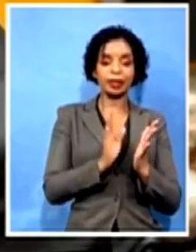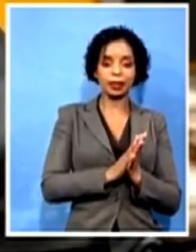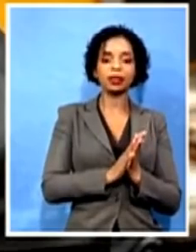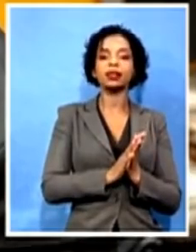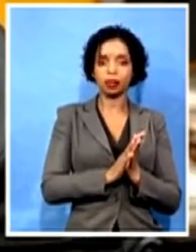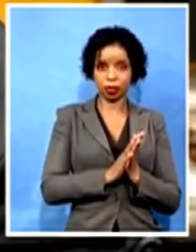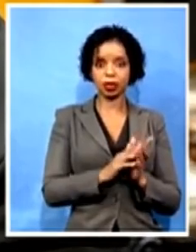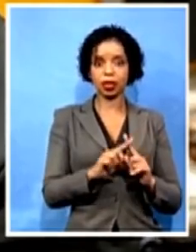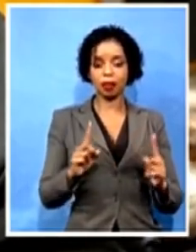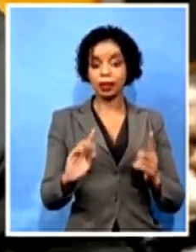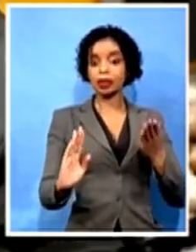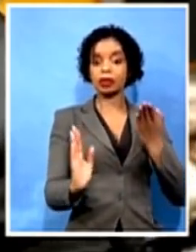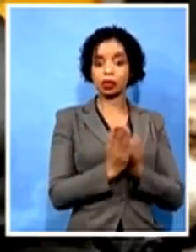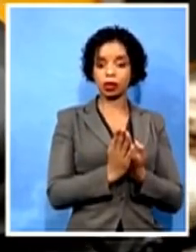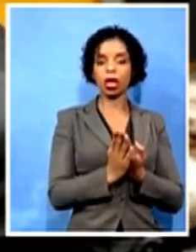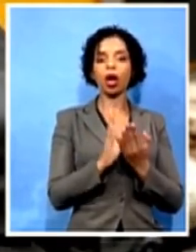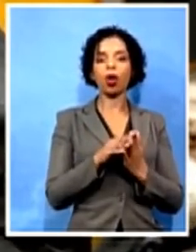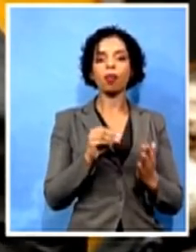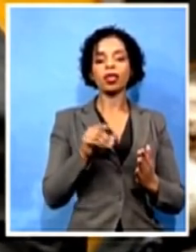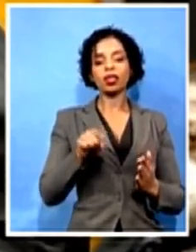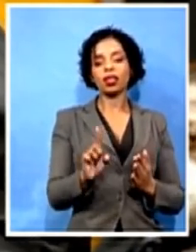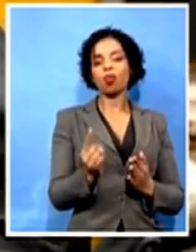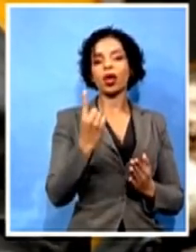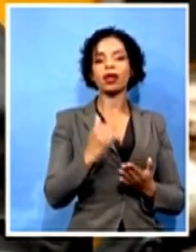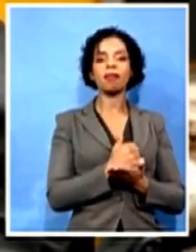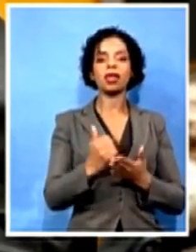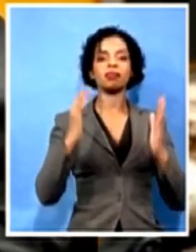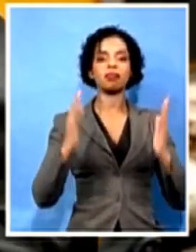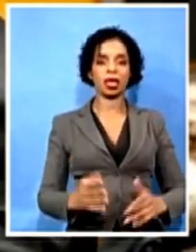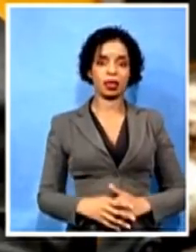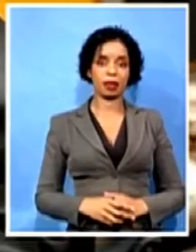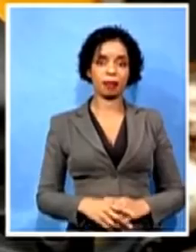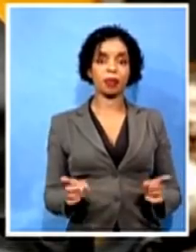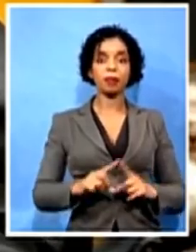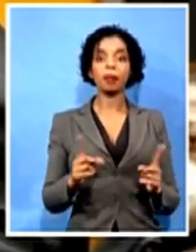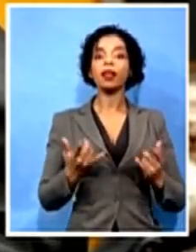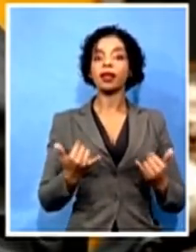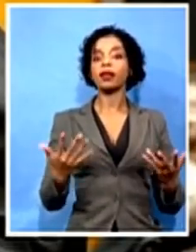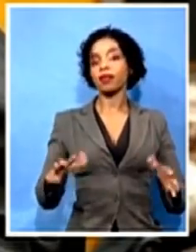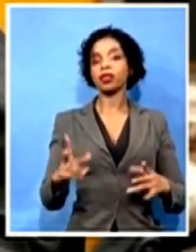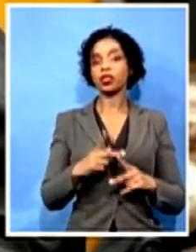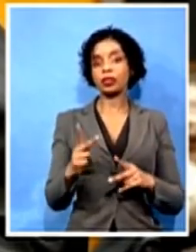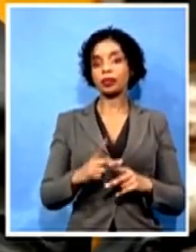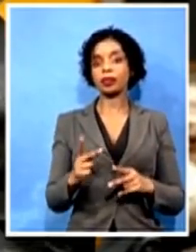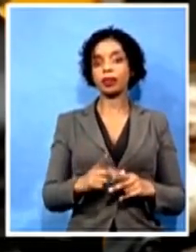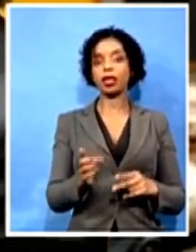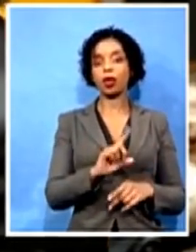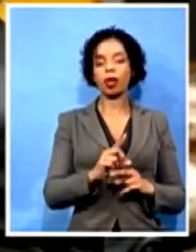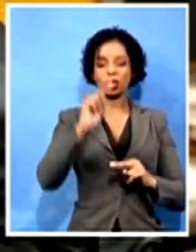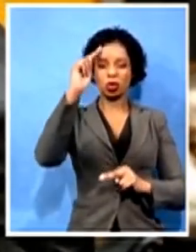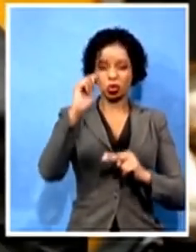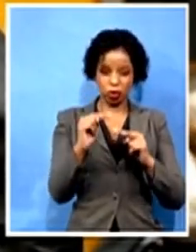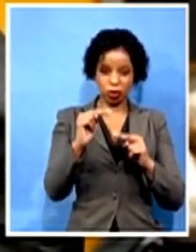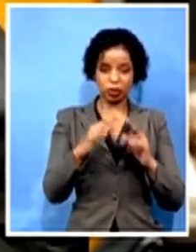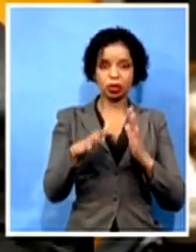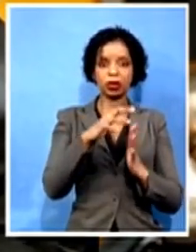So at this stage, that is our application, and I've also prepared a very, very short affidavit dealing with certain responses in view of what we were